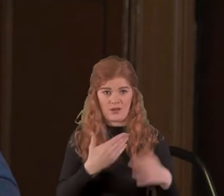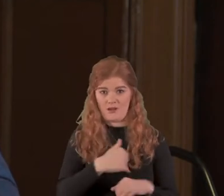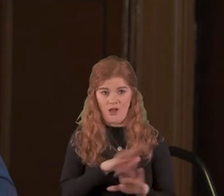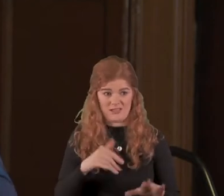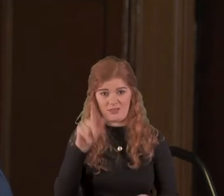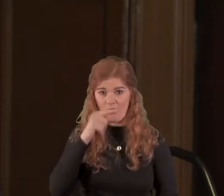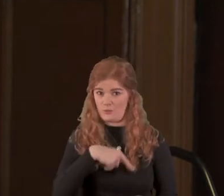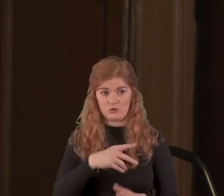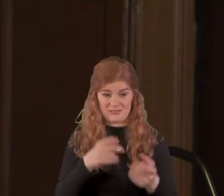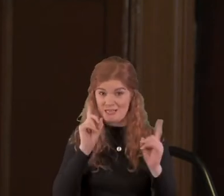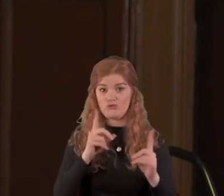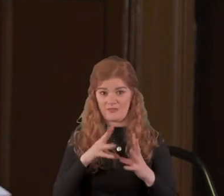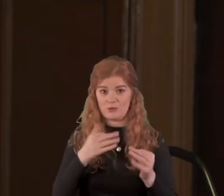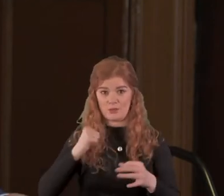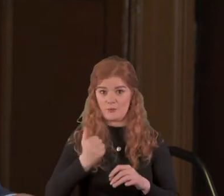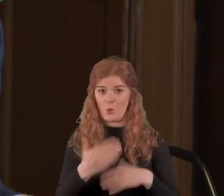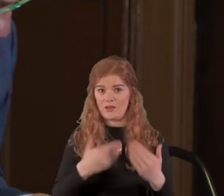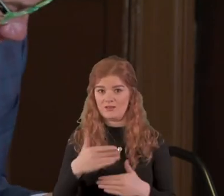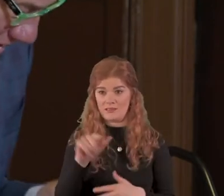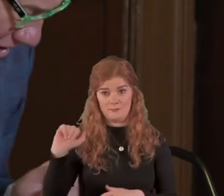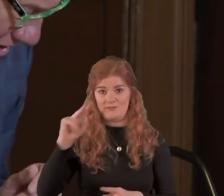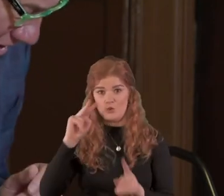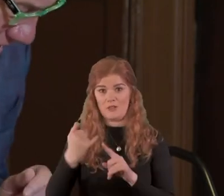was an extremely dangerous thing to do. That was his view in